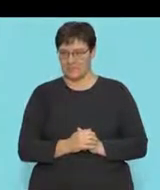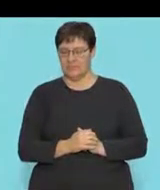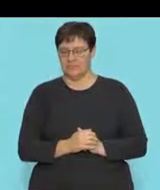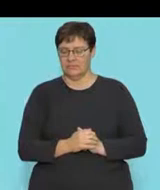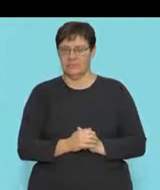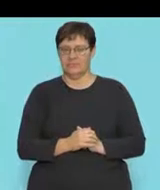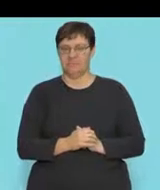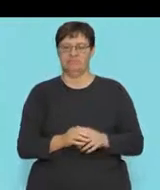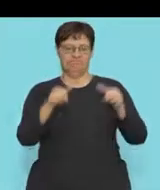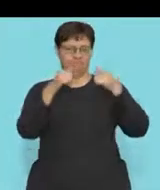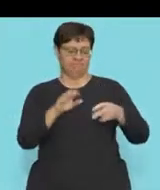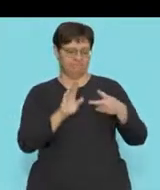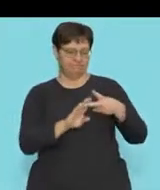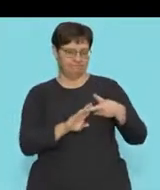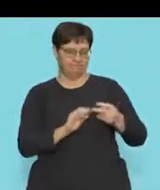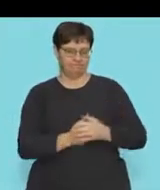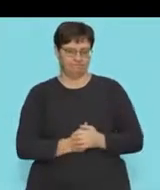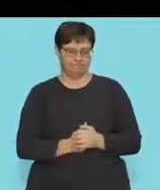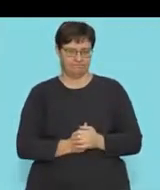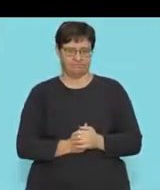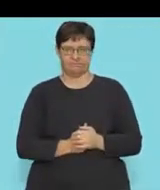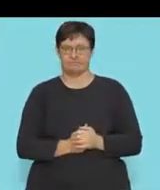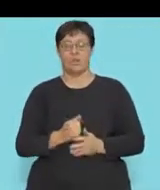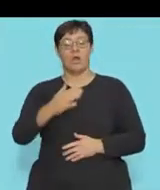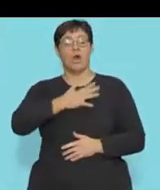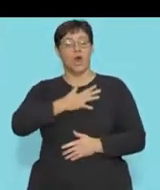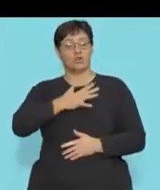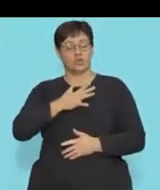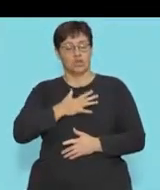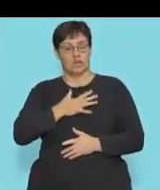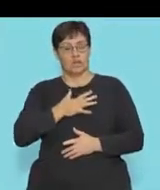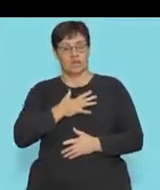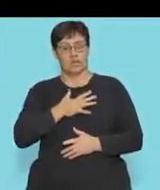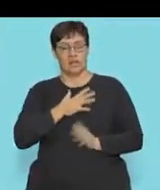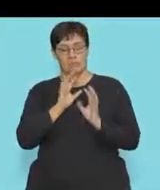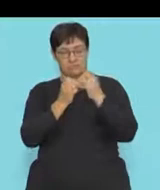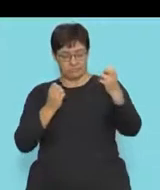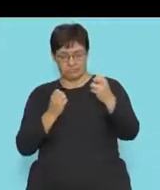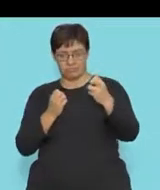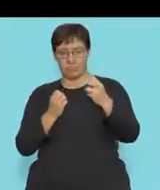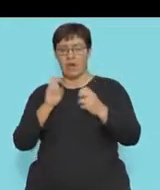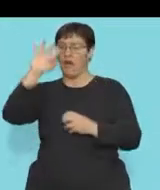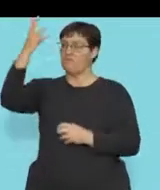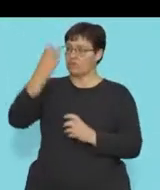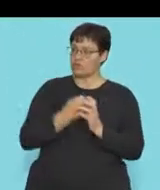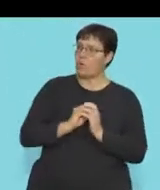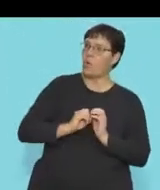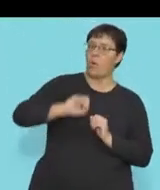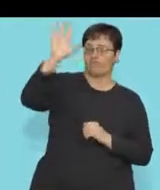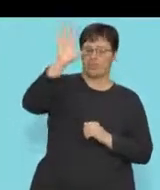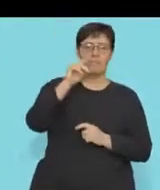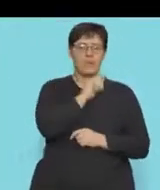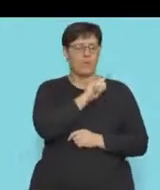Let's move on to the next question. The oxygen set free during photosynthesis comes from